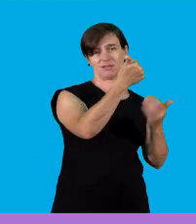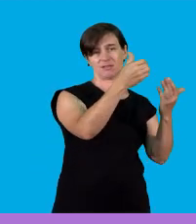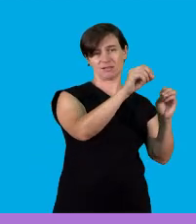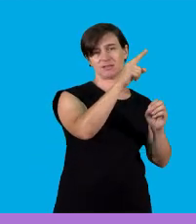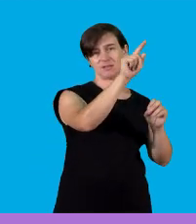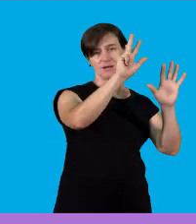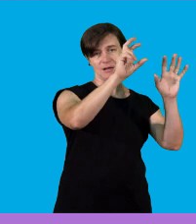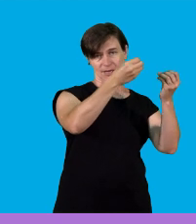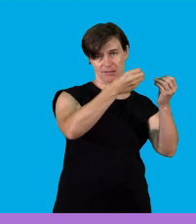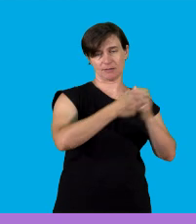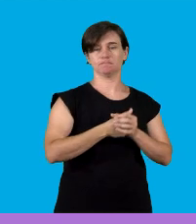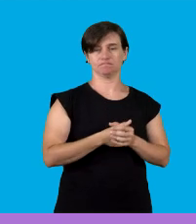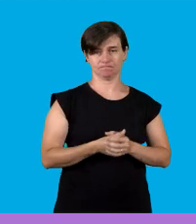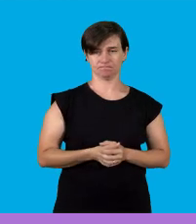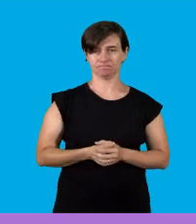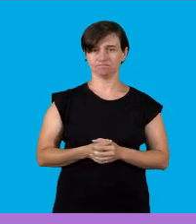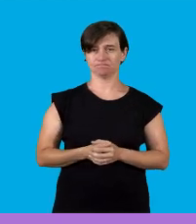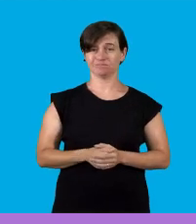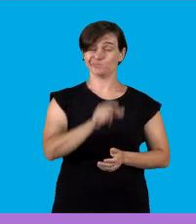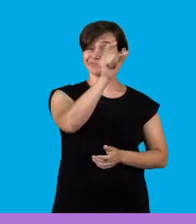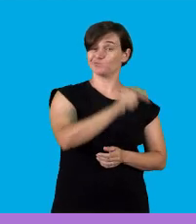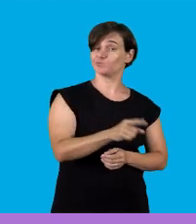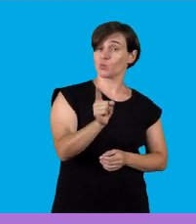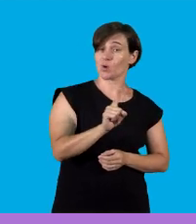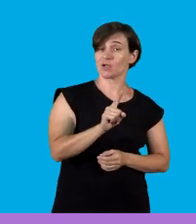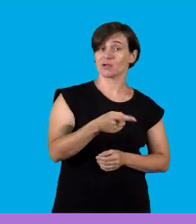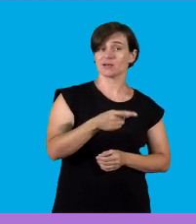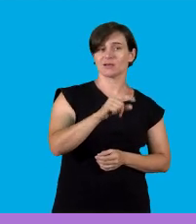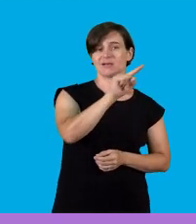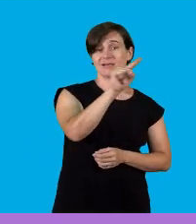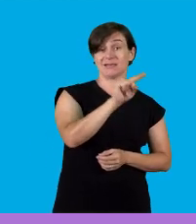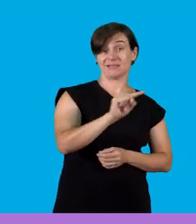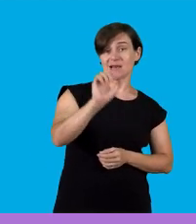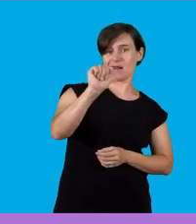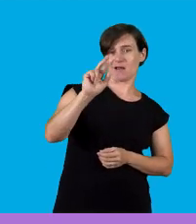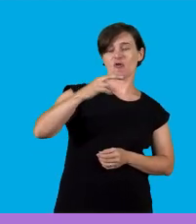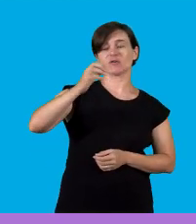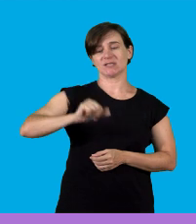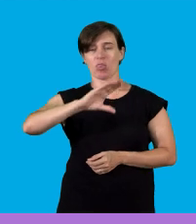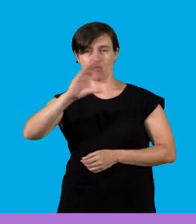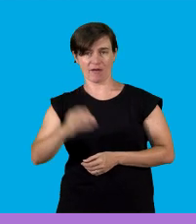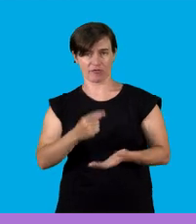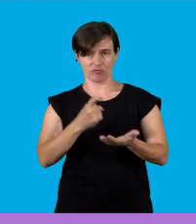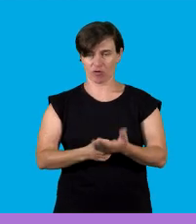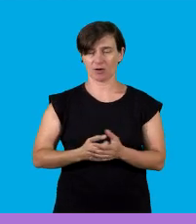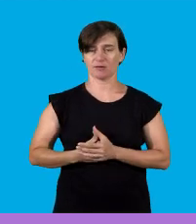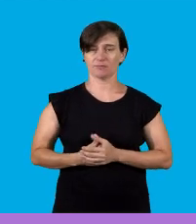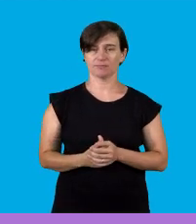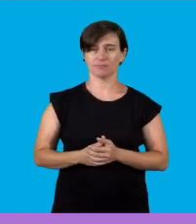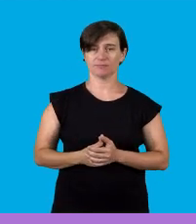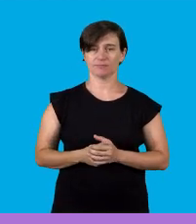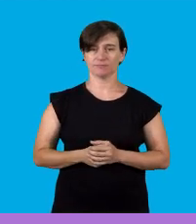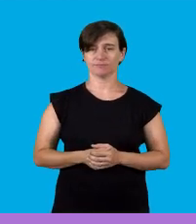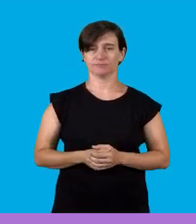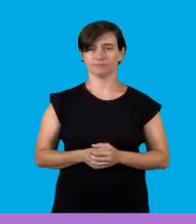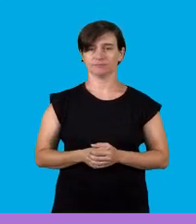40, 60, 80, and so forth. And this will be our South African, and let me put it like this,